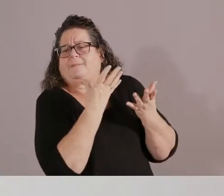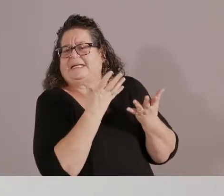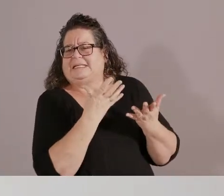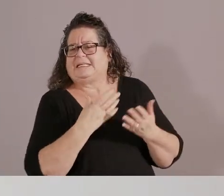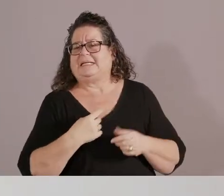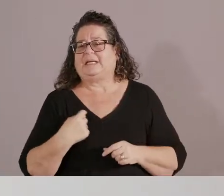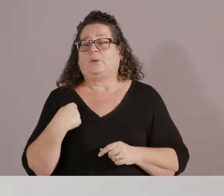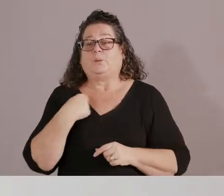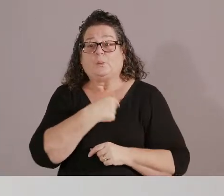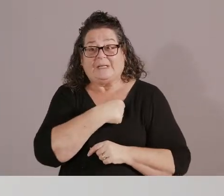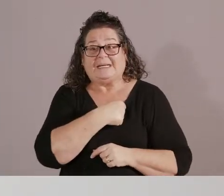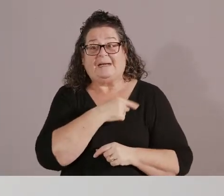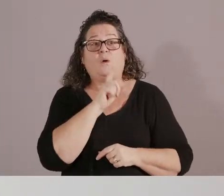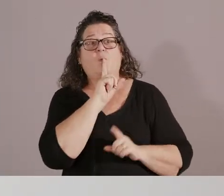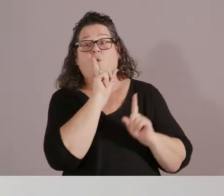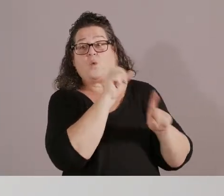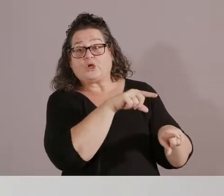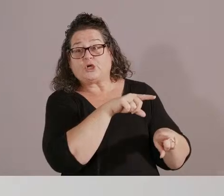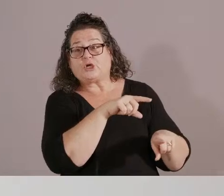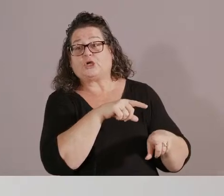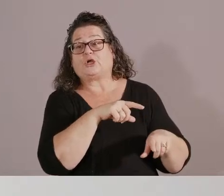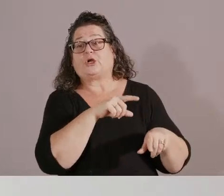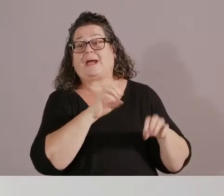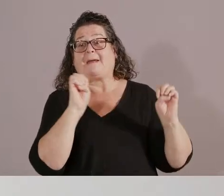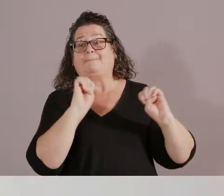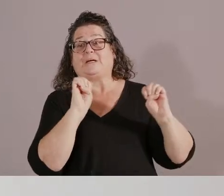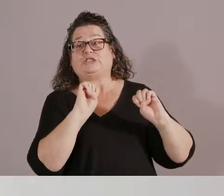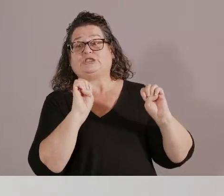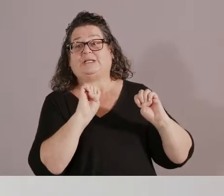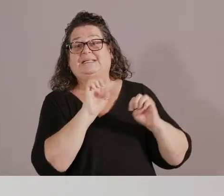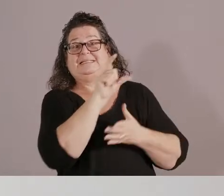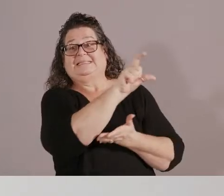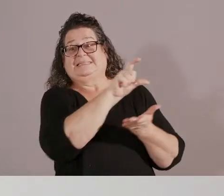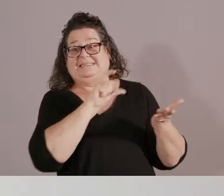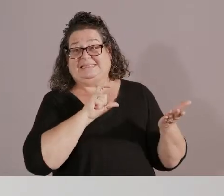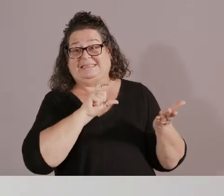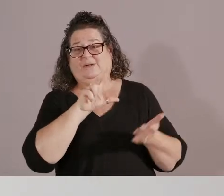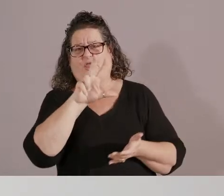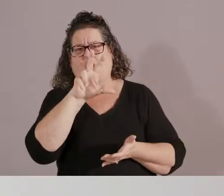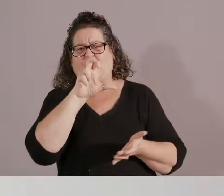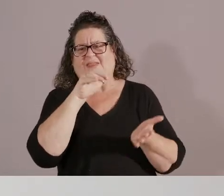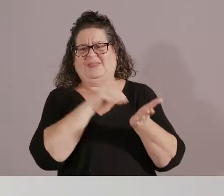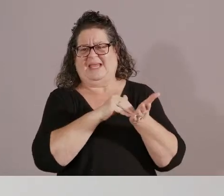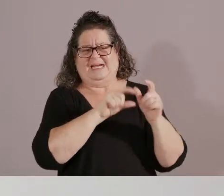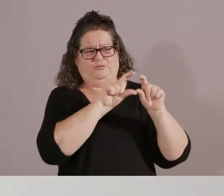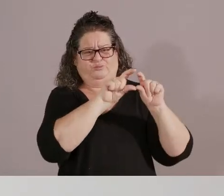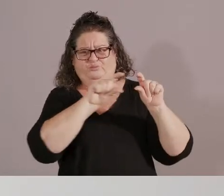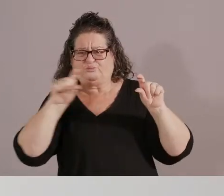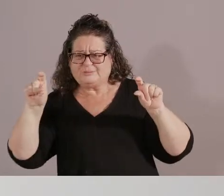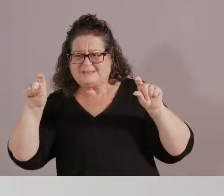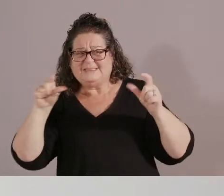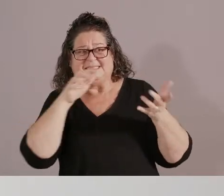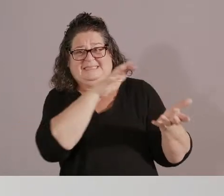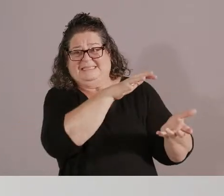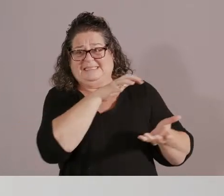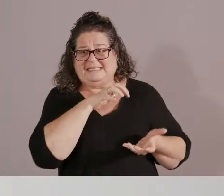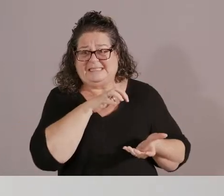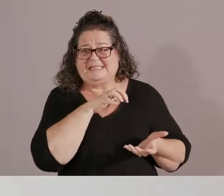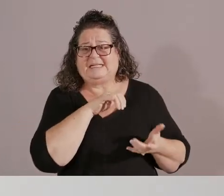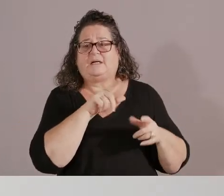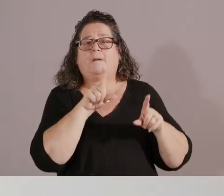of 300,000 doses with an ongoing allocation of an additional 300,000 doses per